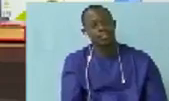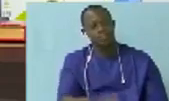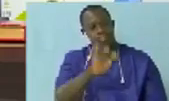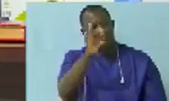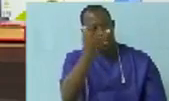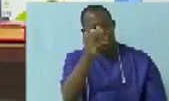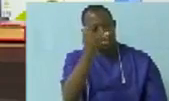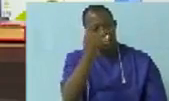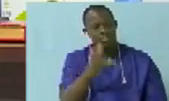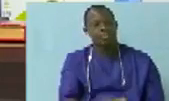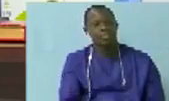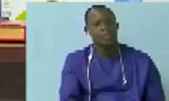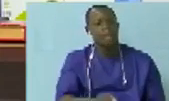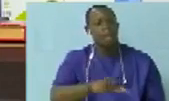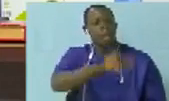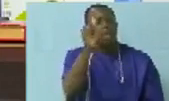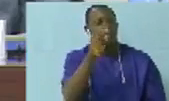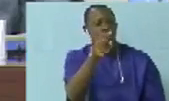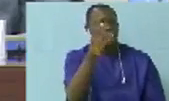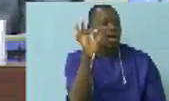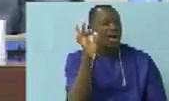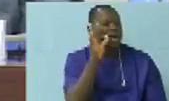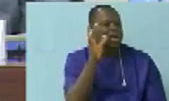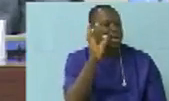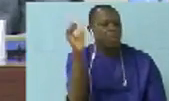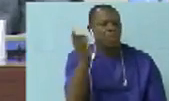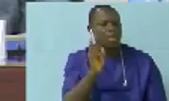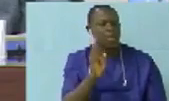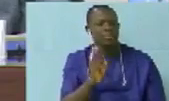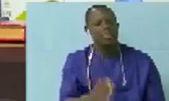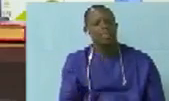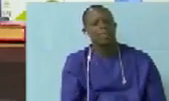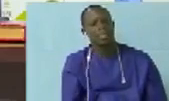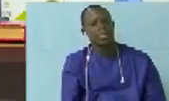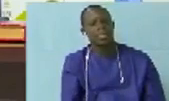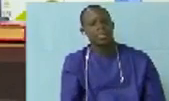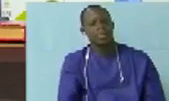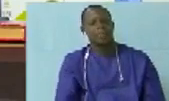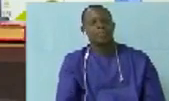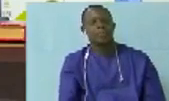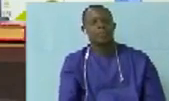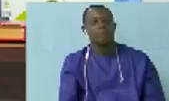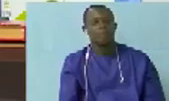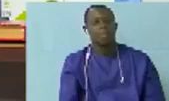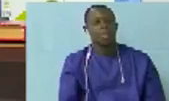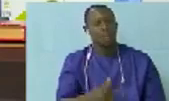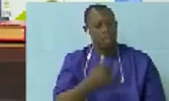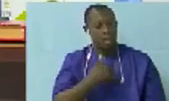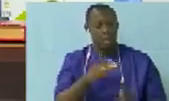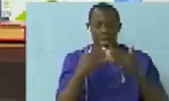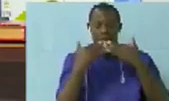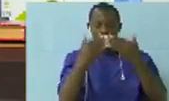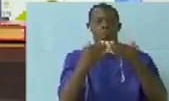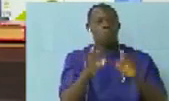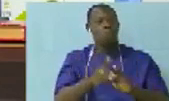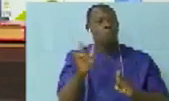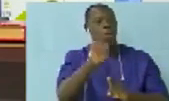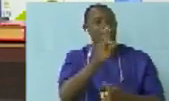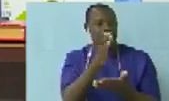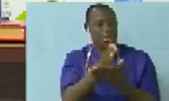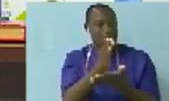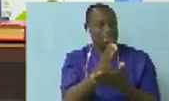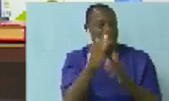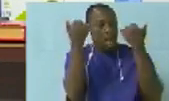Yes. And how did you respond? I told them, what exactly transpired between me and